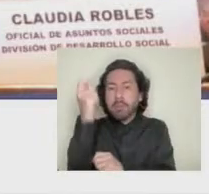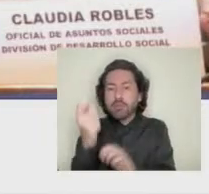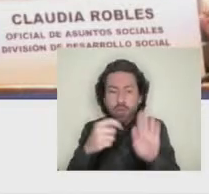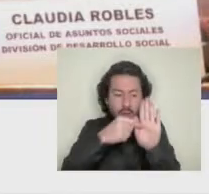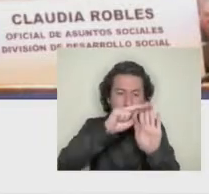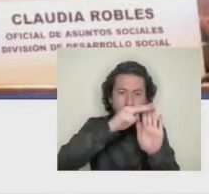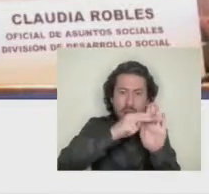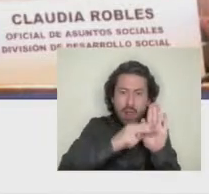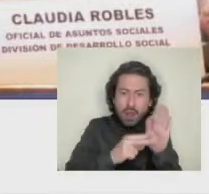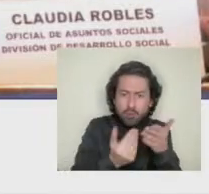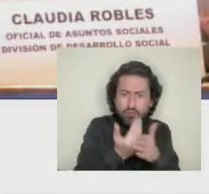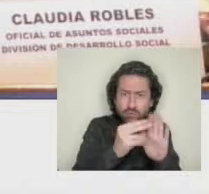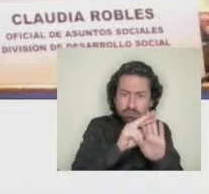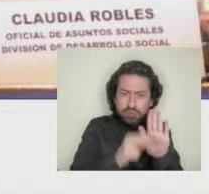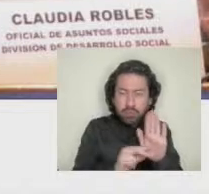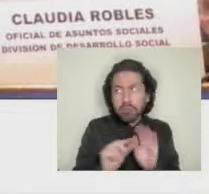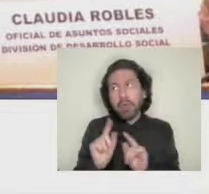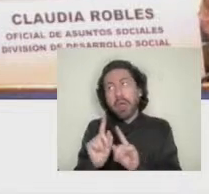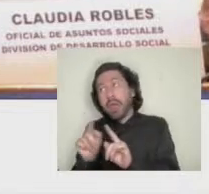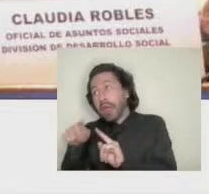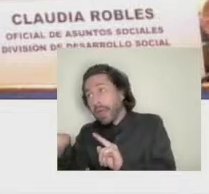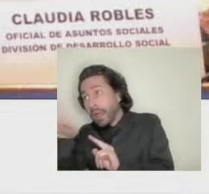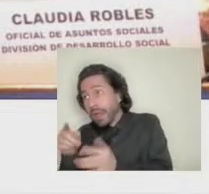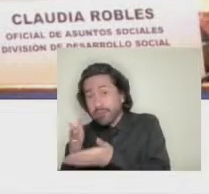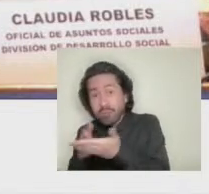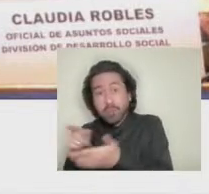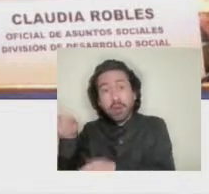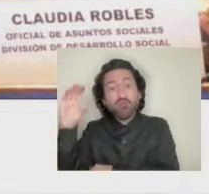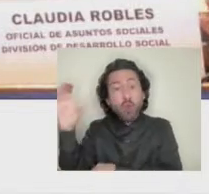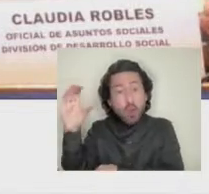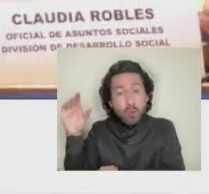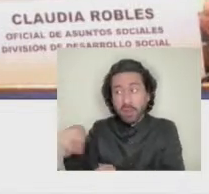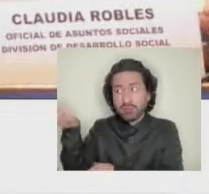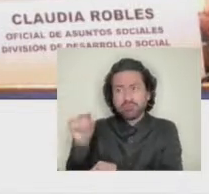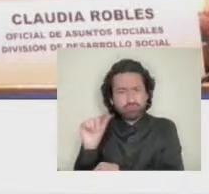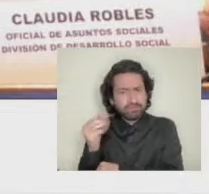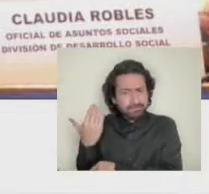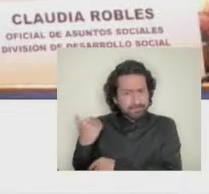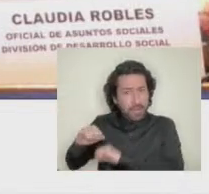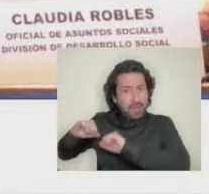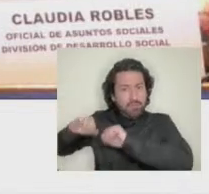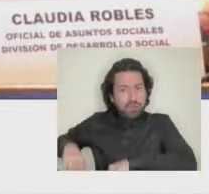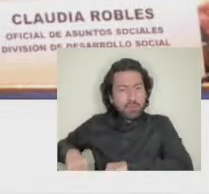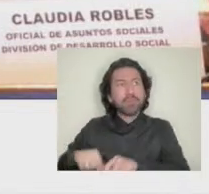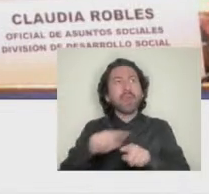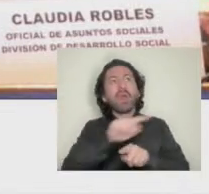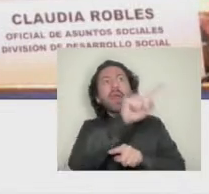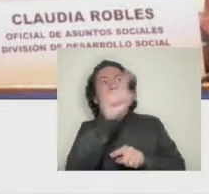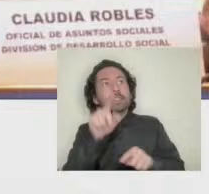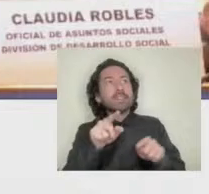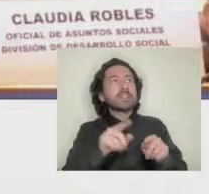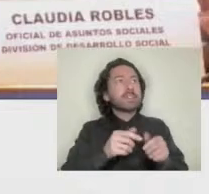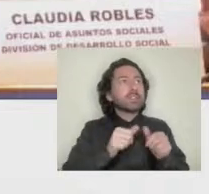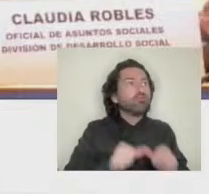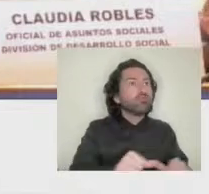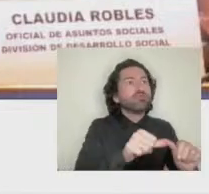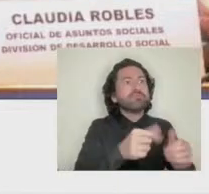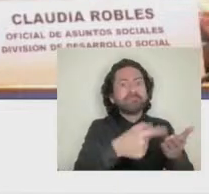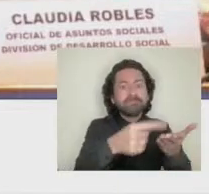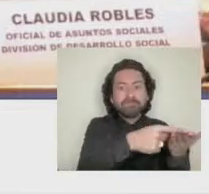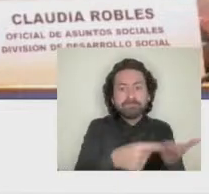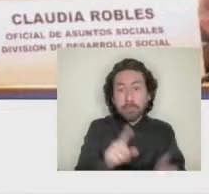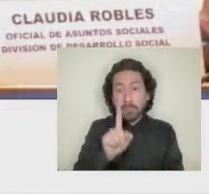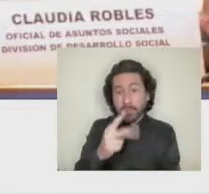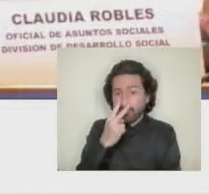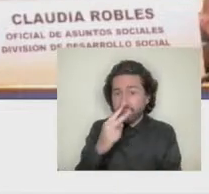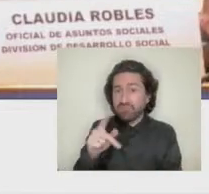systems, and others that have approved them recently, like Colombia, and others that are discussing them. But what we see